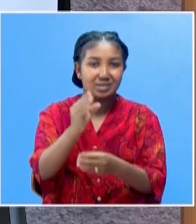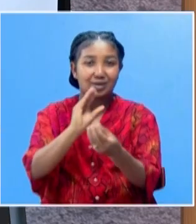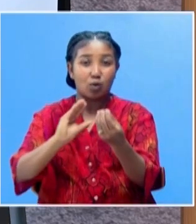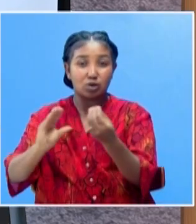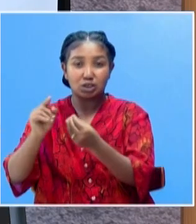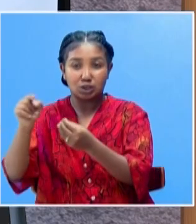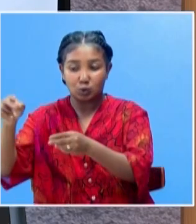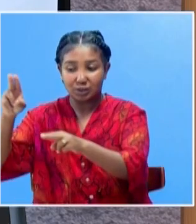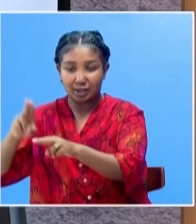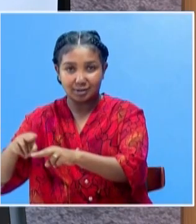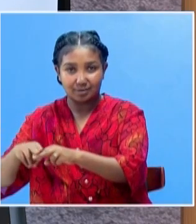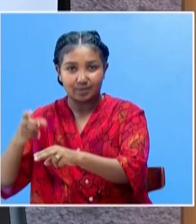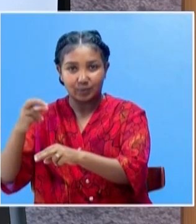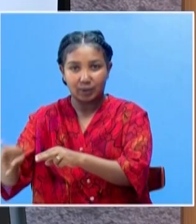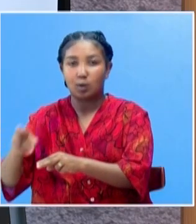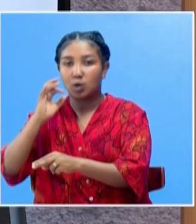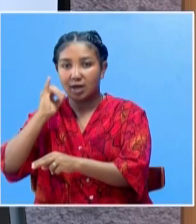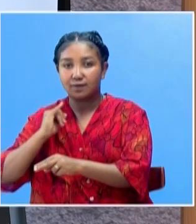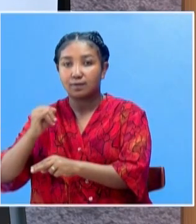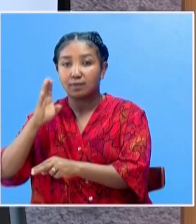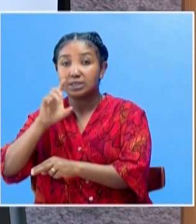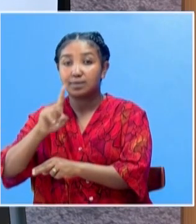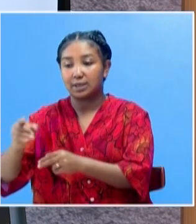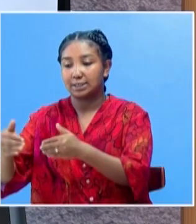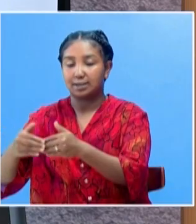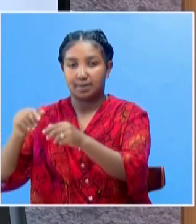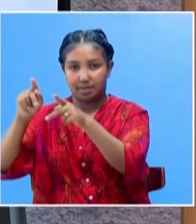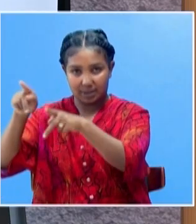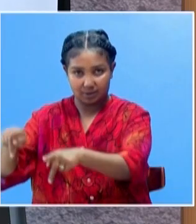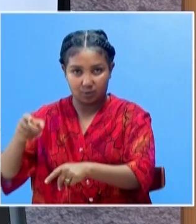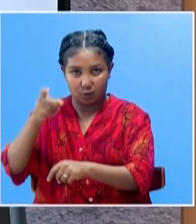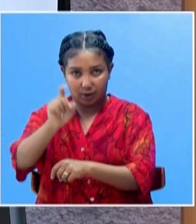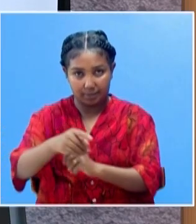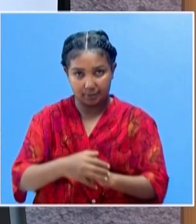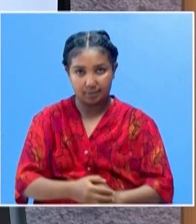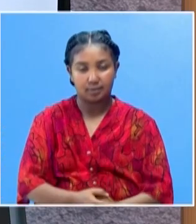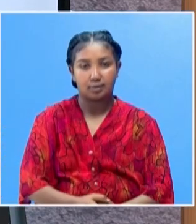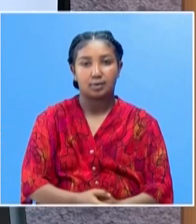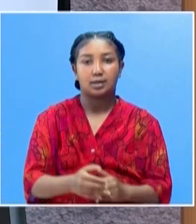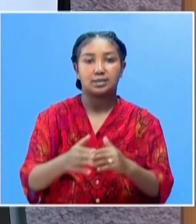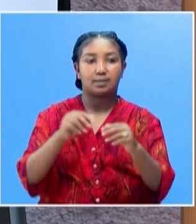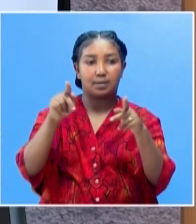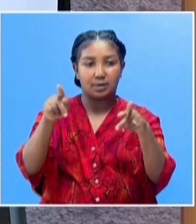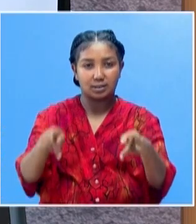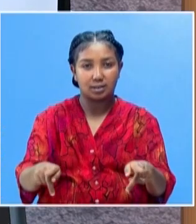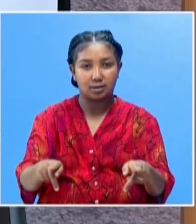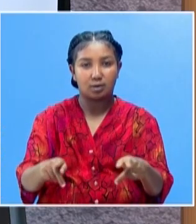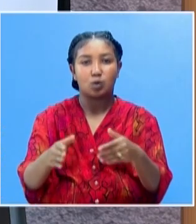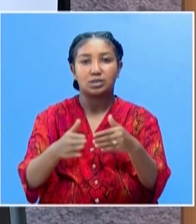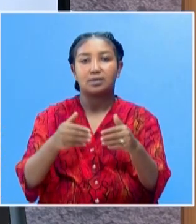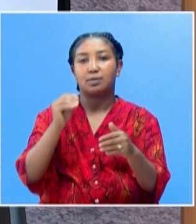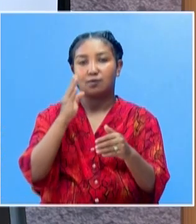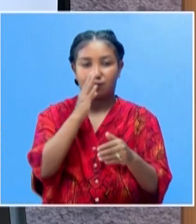condition you set, or the if clause, is what? Simple present. Simple present with simple